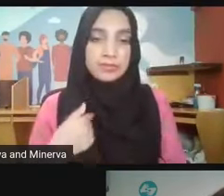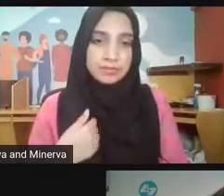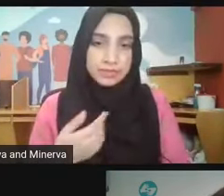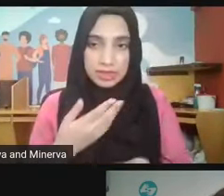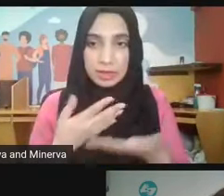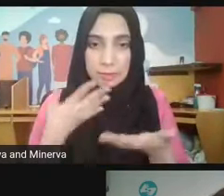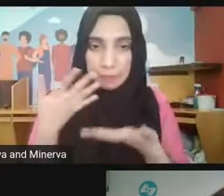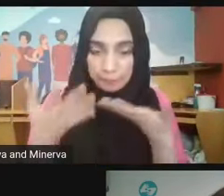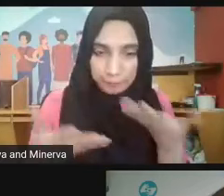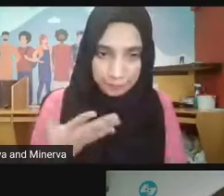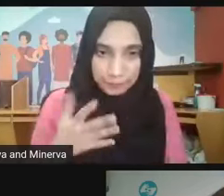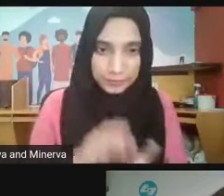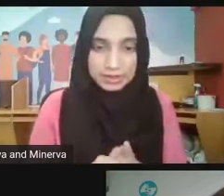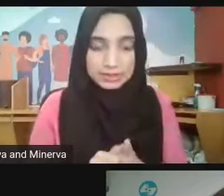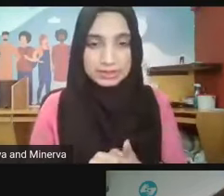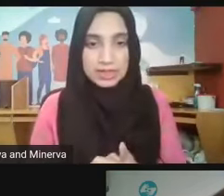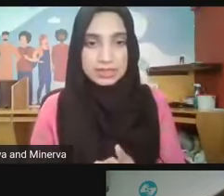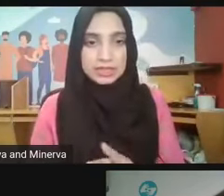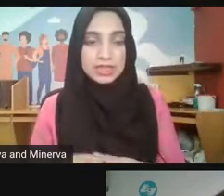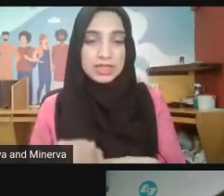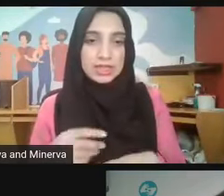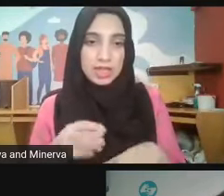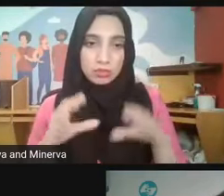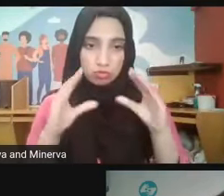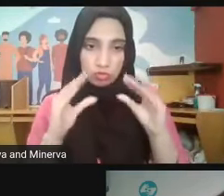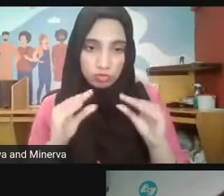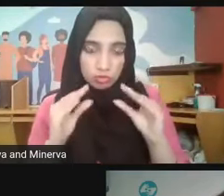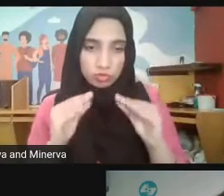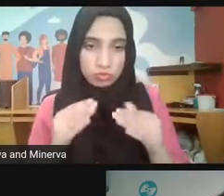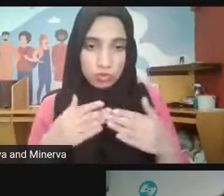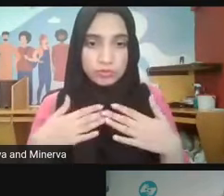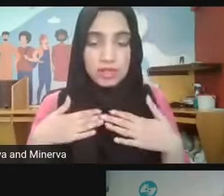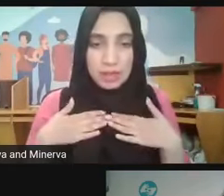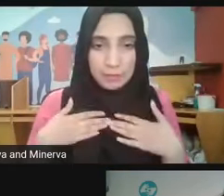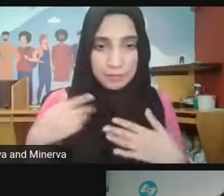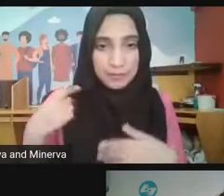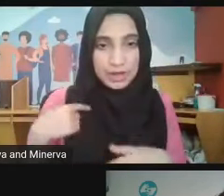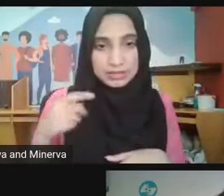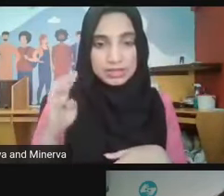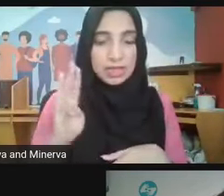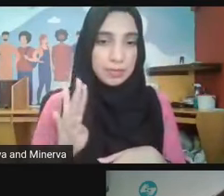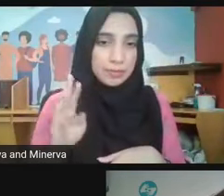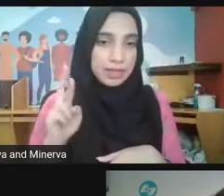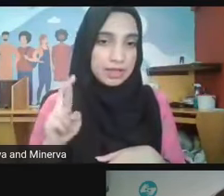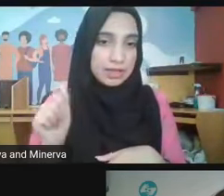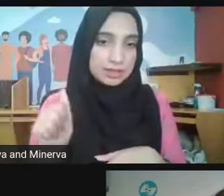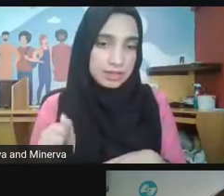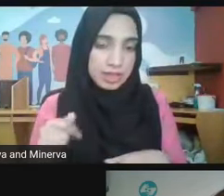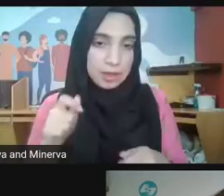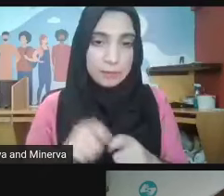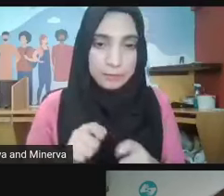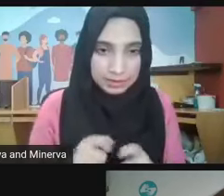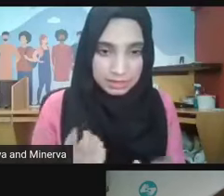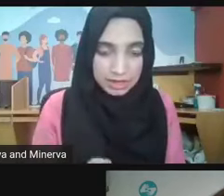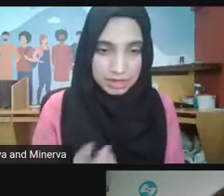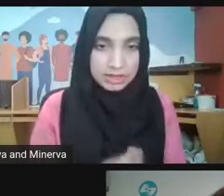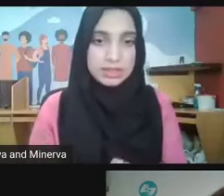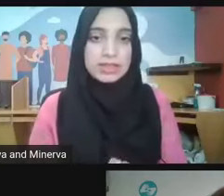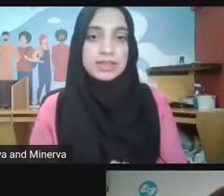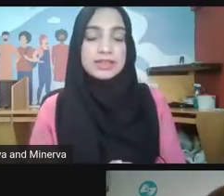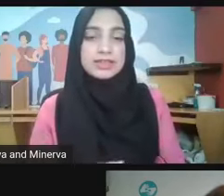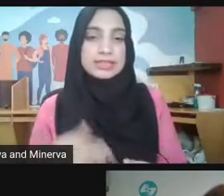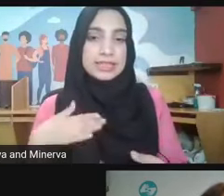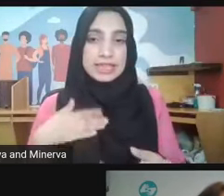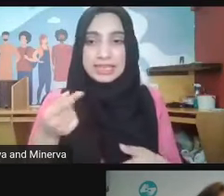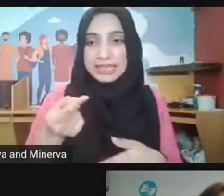low cost foam breast prosthesis for breast cancer surgery patients, mastectomy patients.